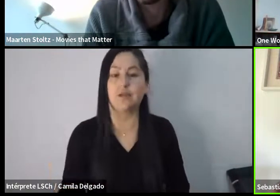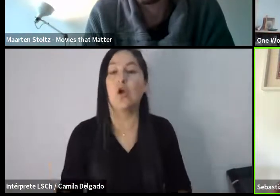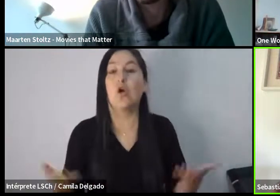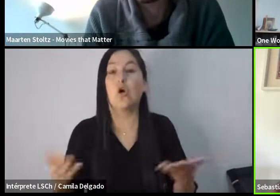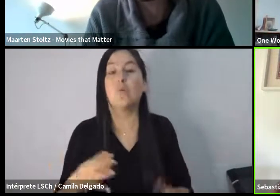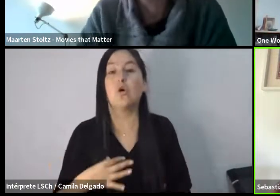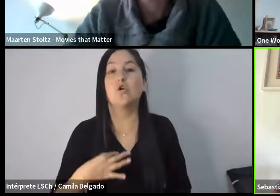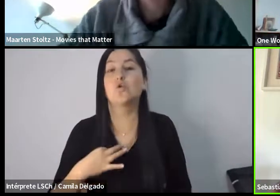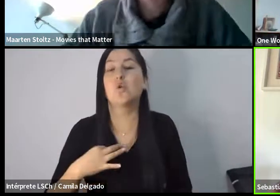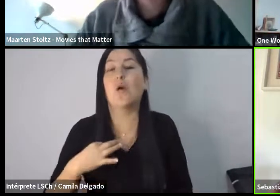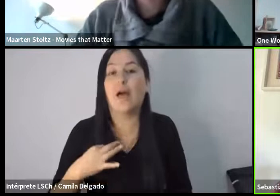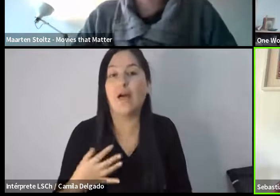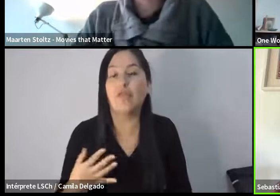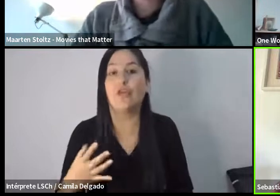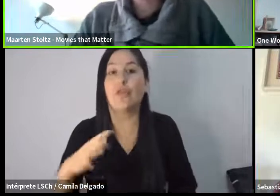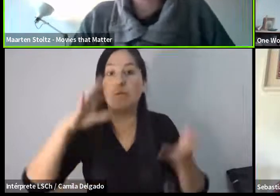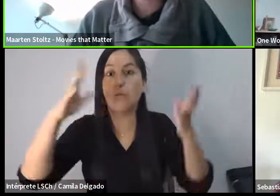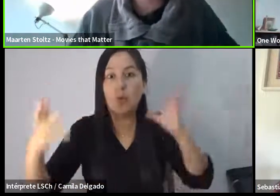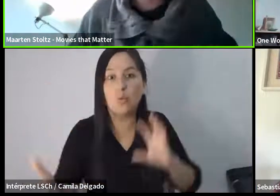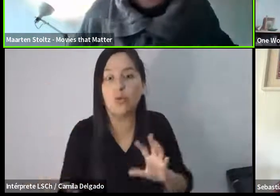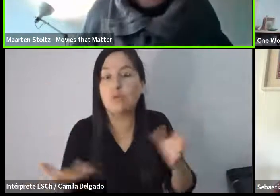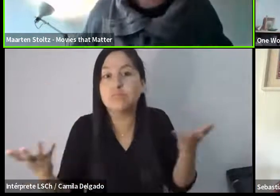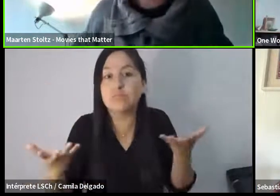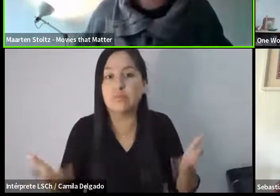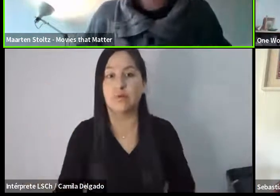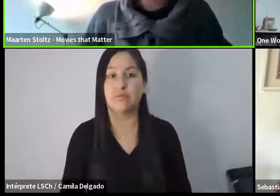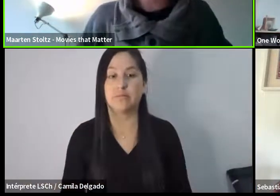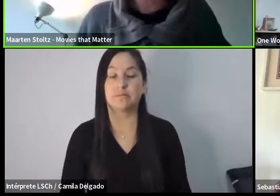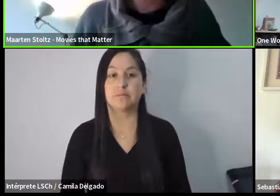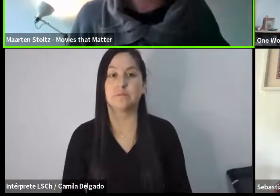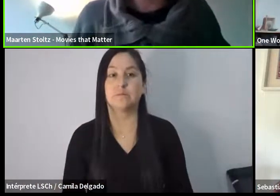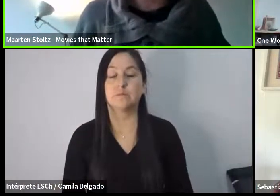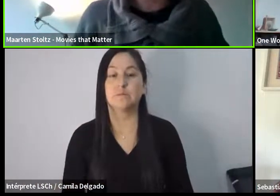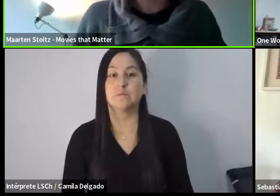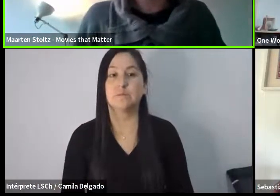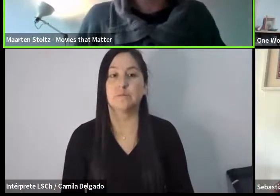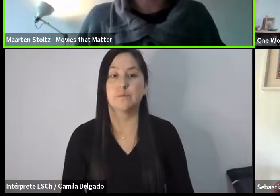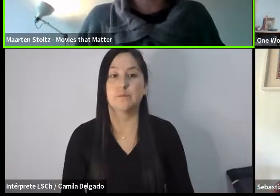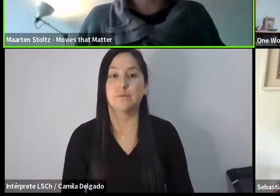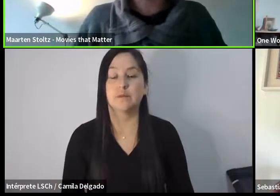mundo. So you want to have a personal story why we use